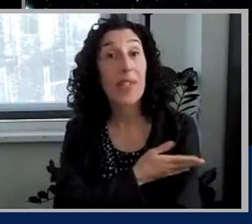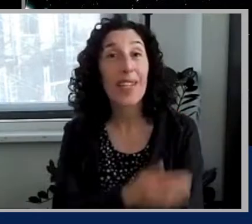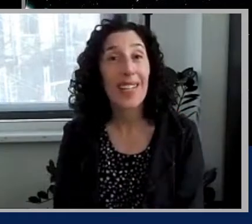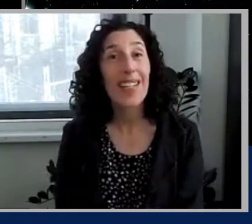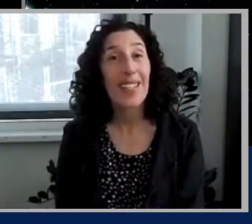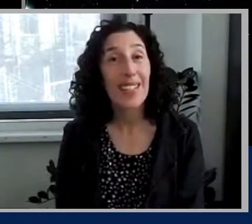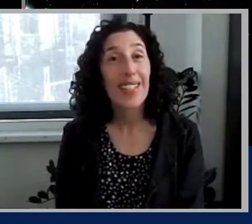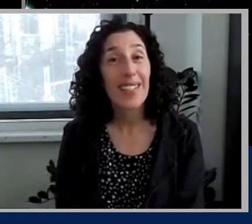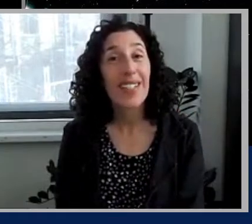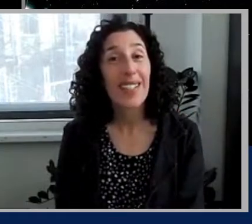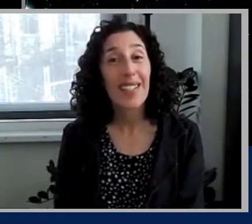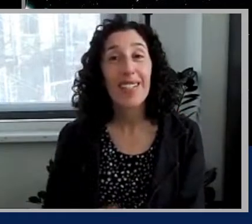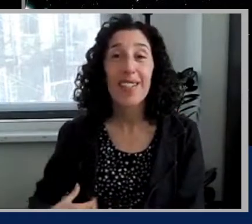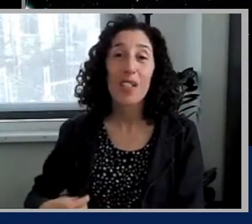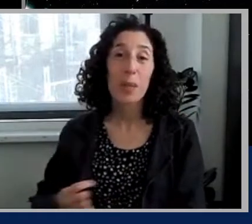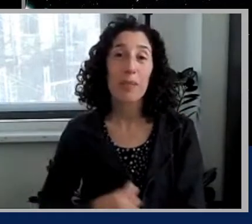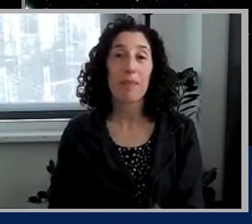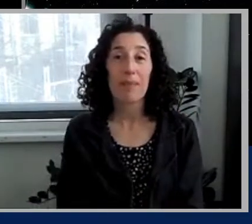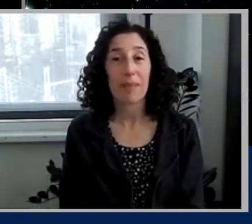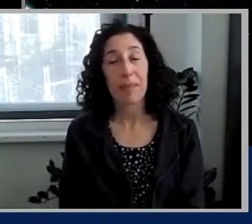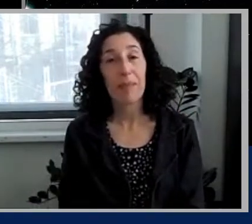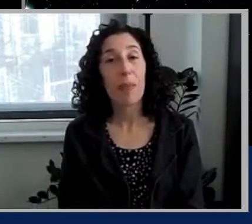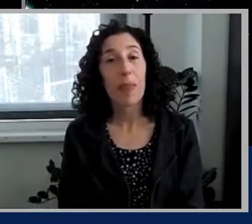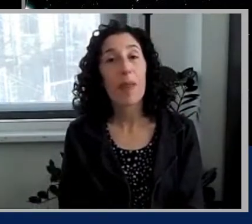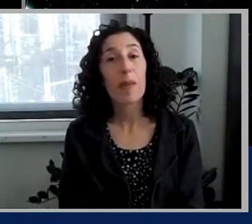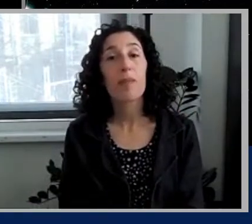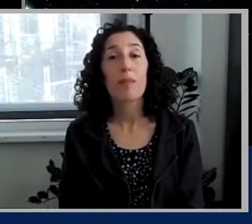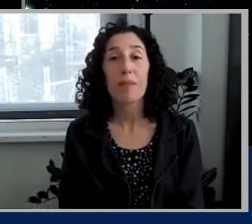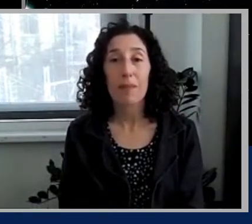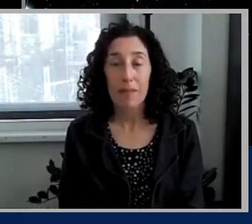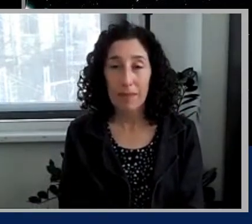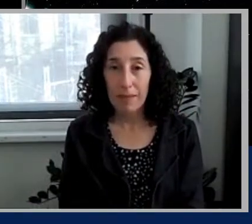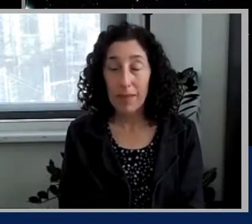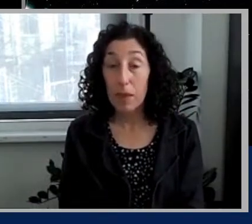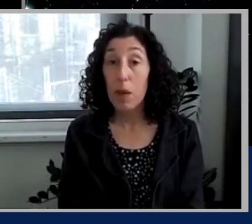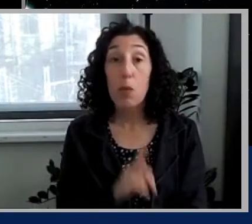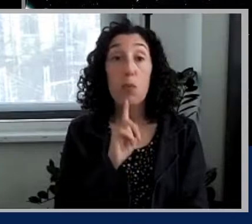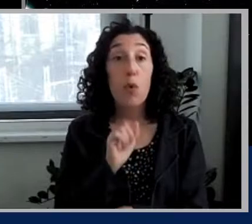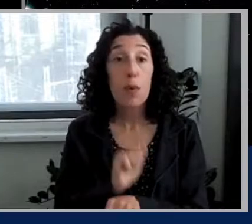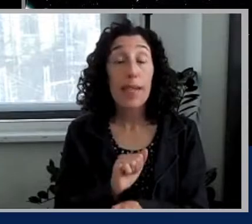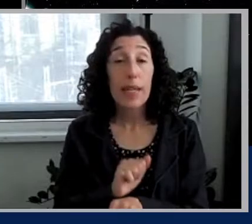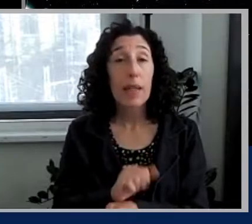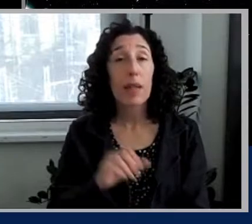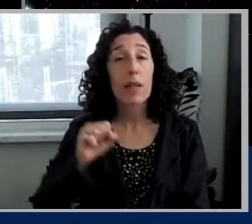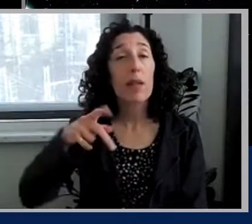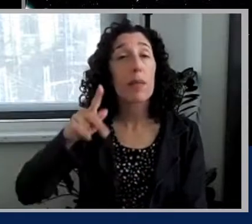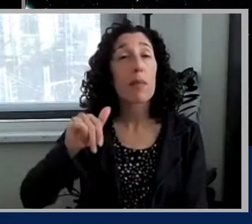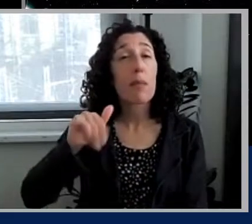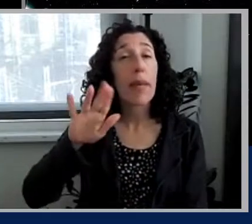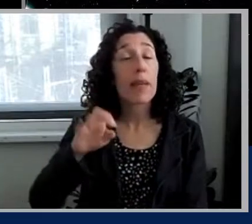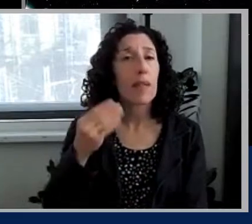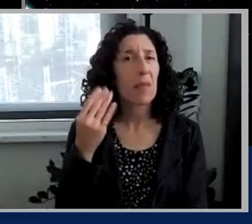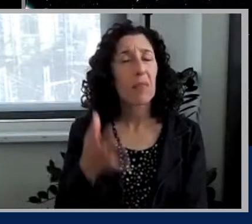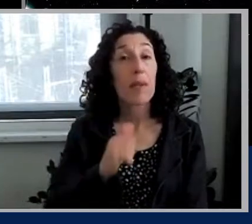talk about a very violent phenomena that's happening in the central region, right? That